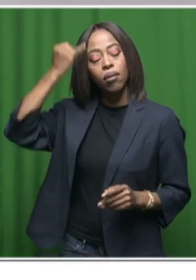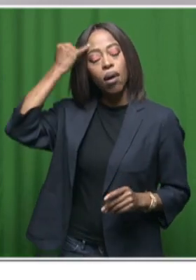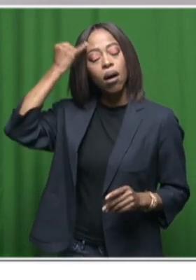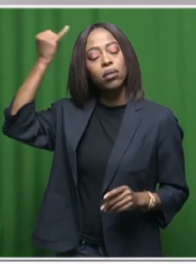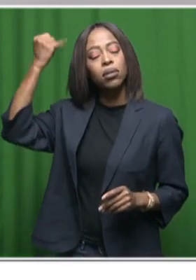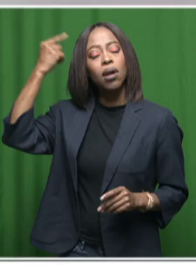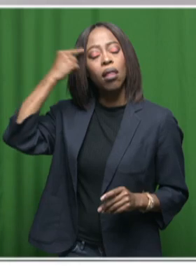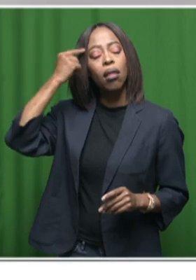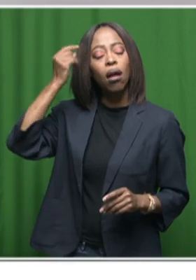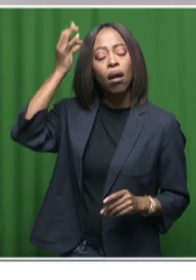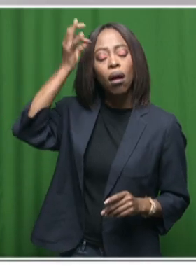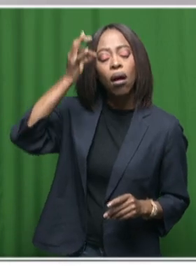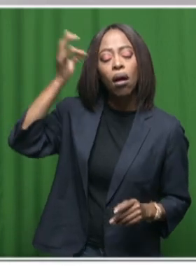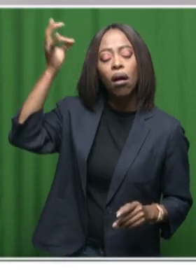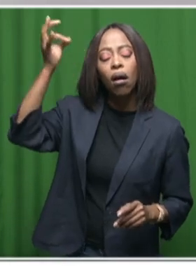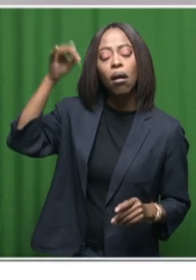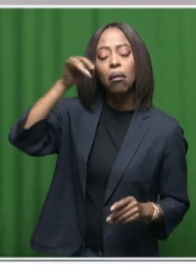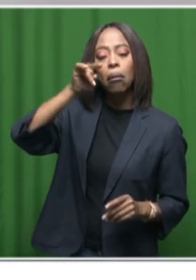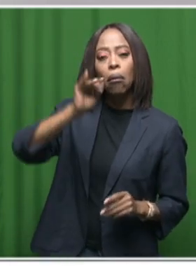sky. It's this kind of